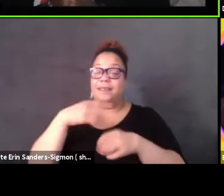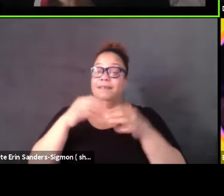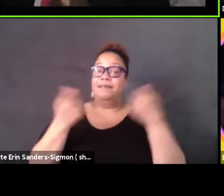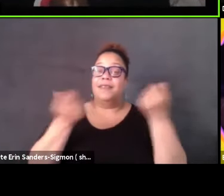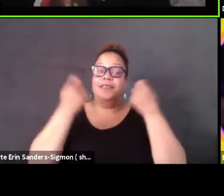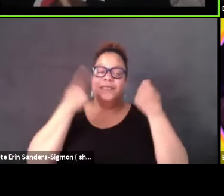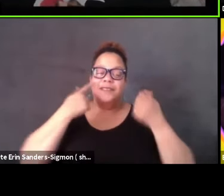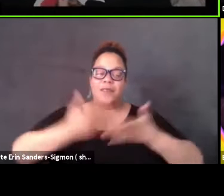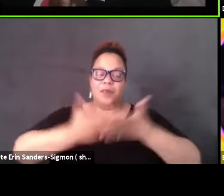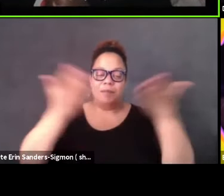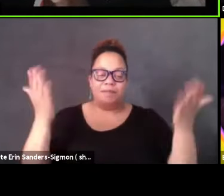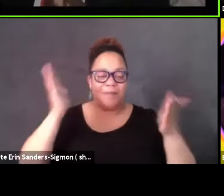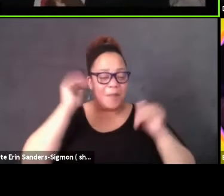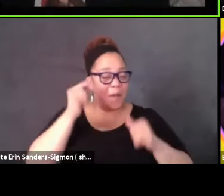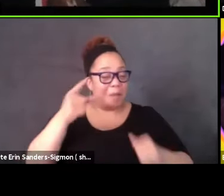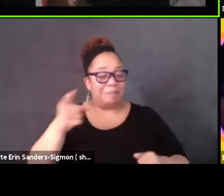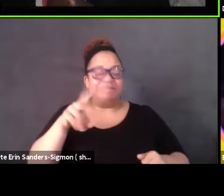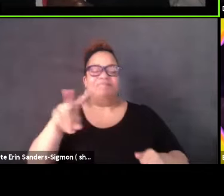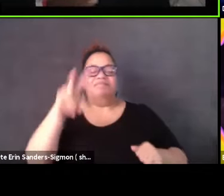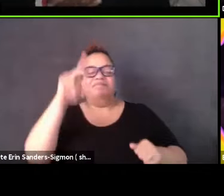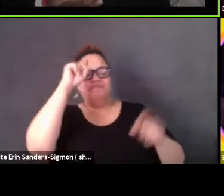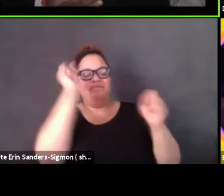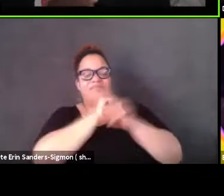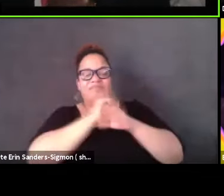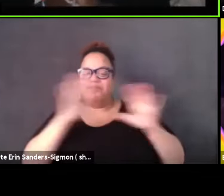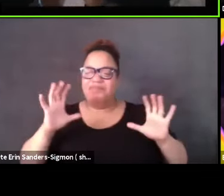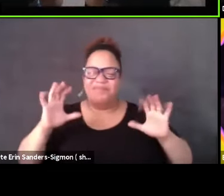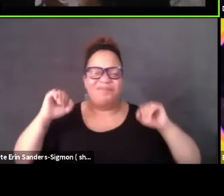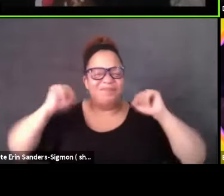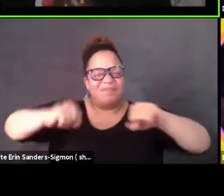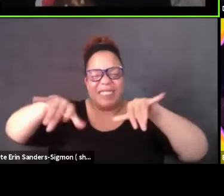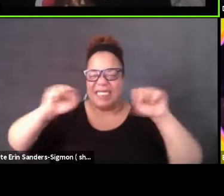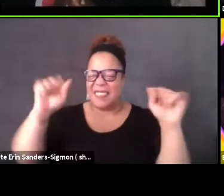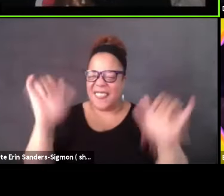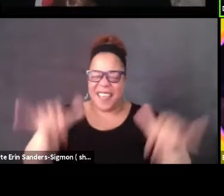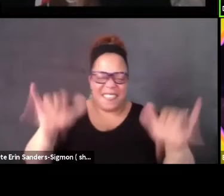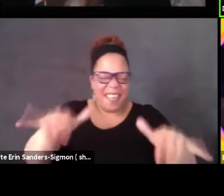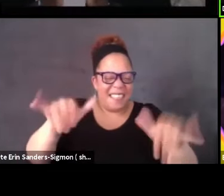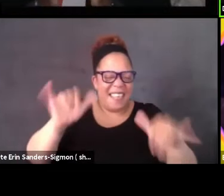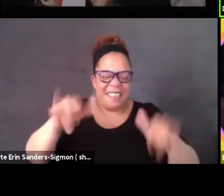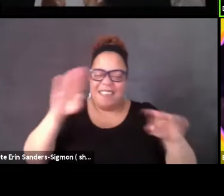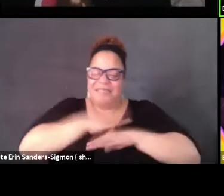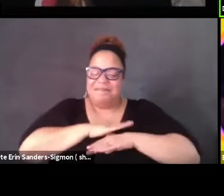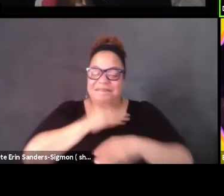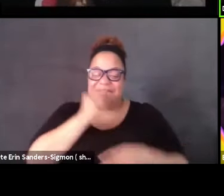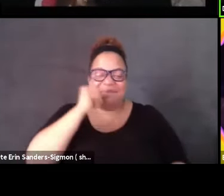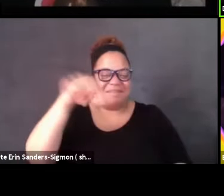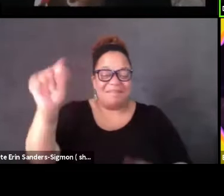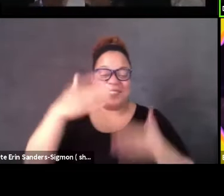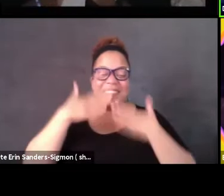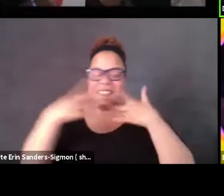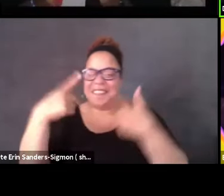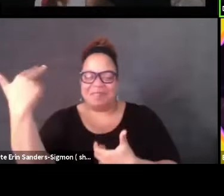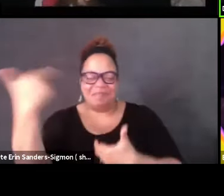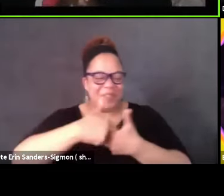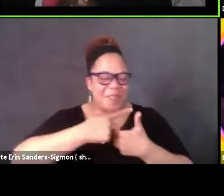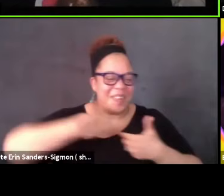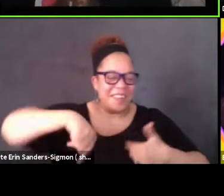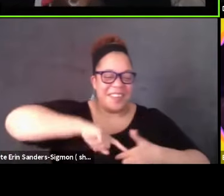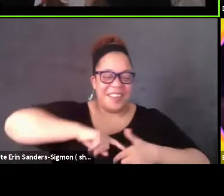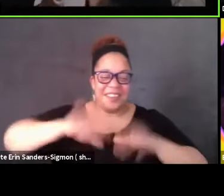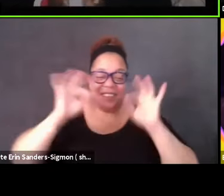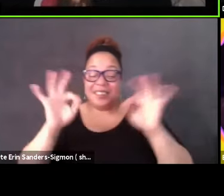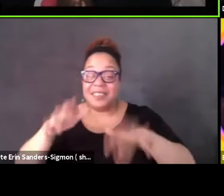Thank you so, so much for holding space with us all week, from interpreter to closed captioner to